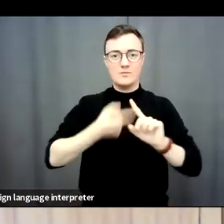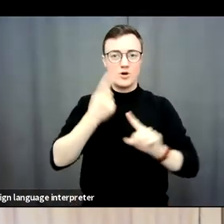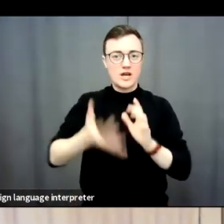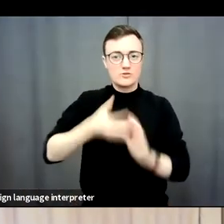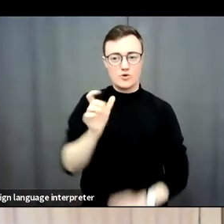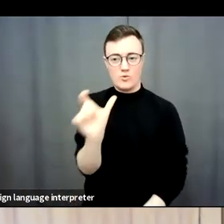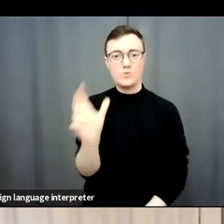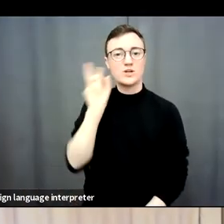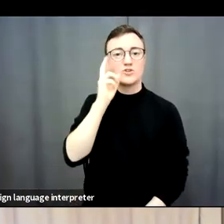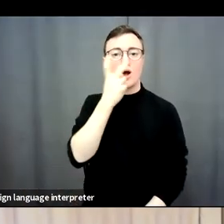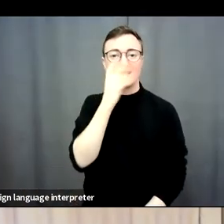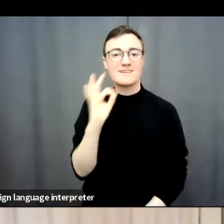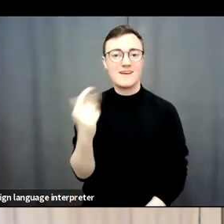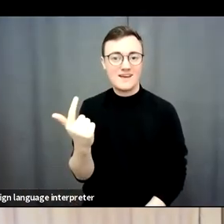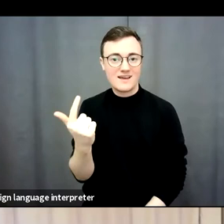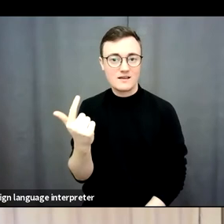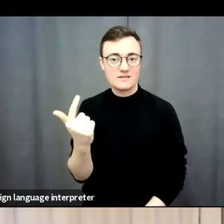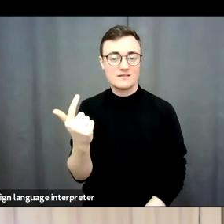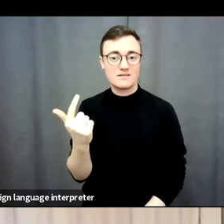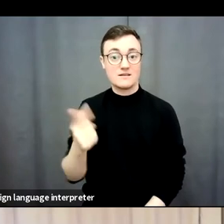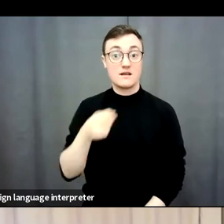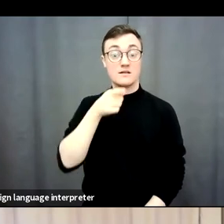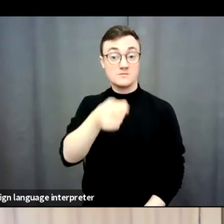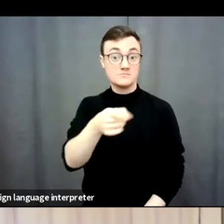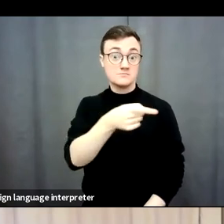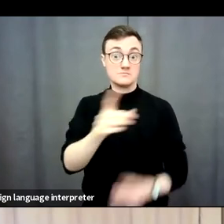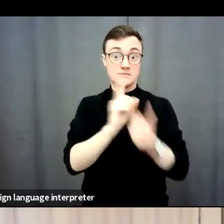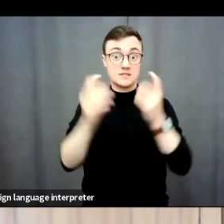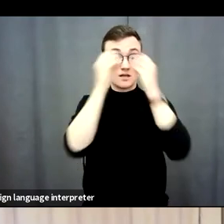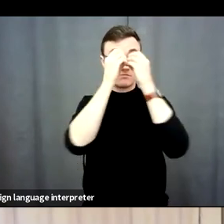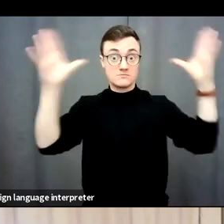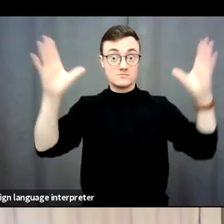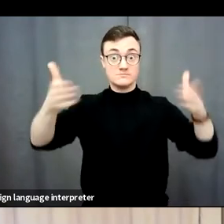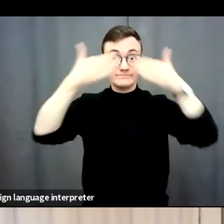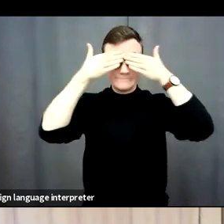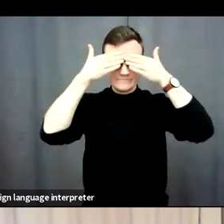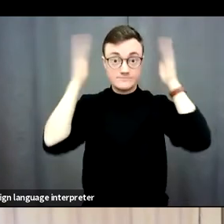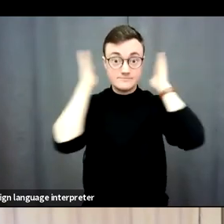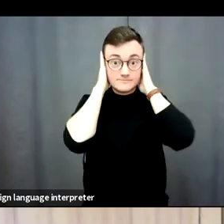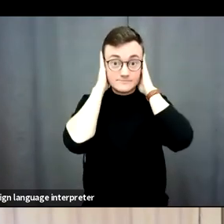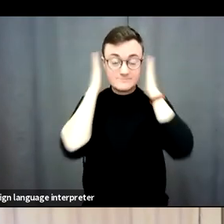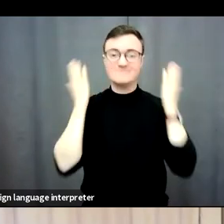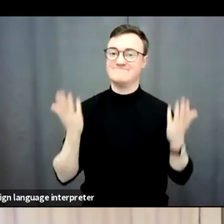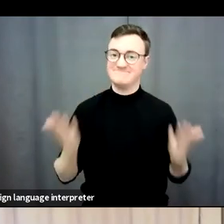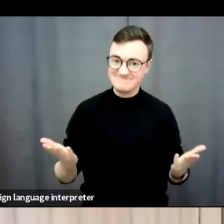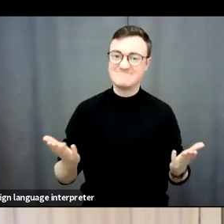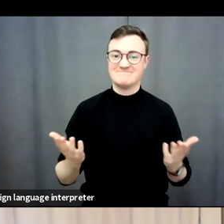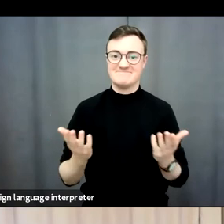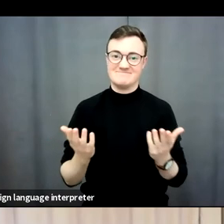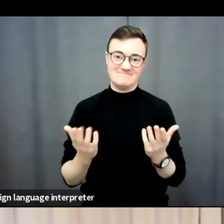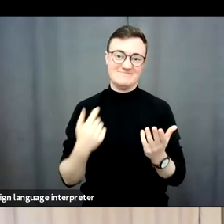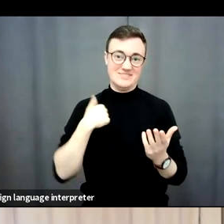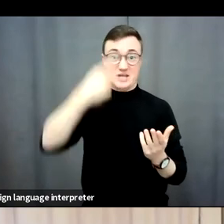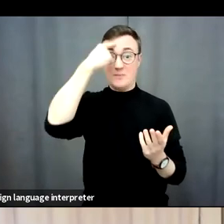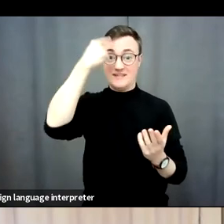if you think deaf blindness as you don't hear anything and you can't see anything, then I assume that many of you think,